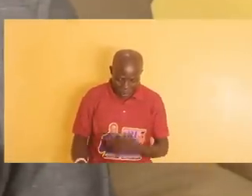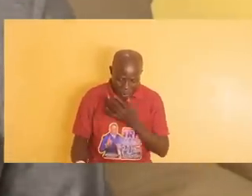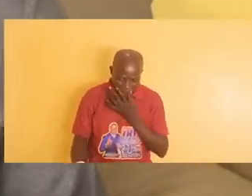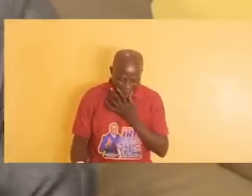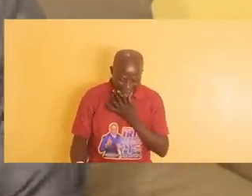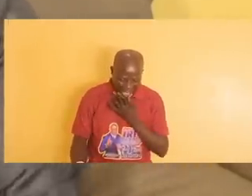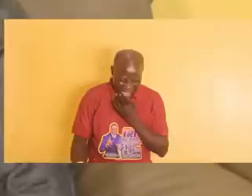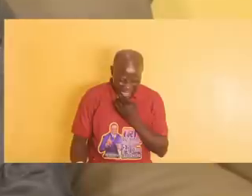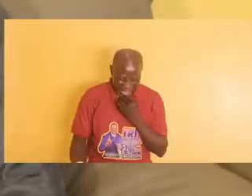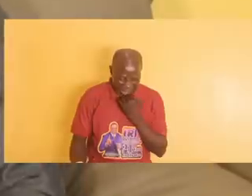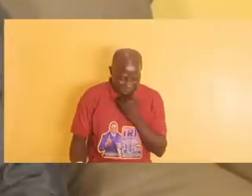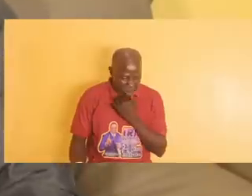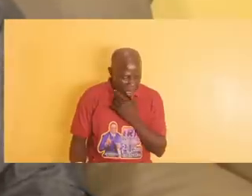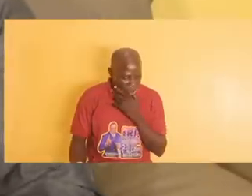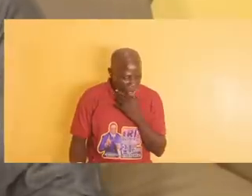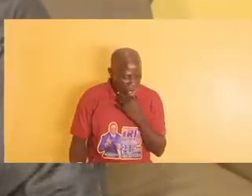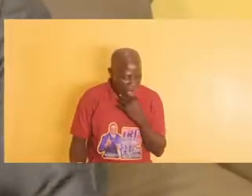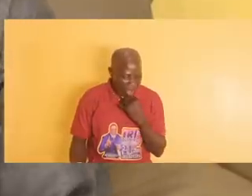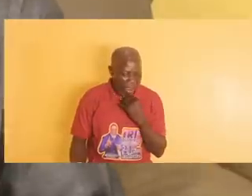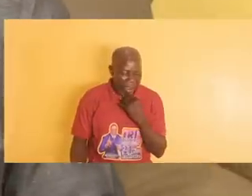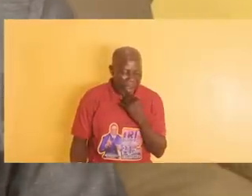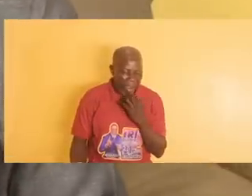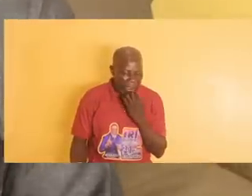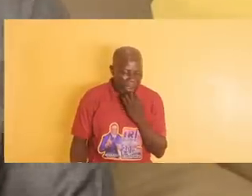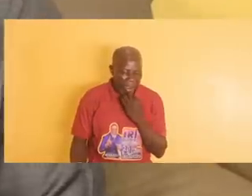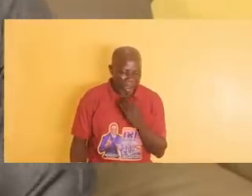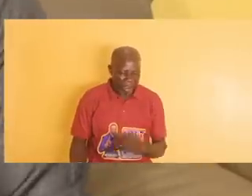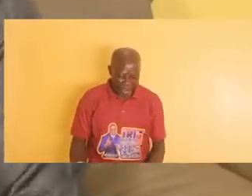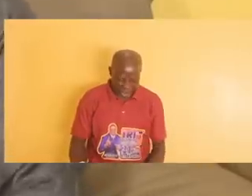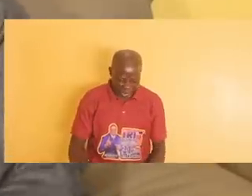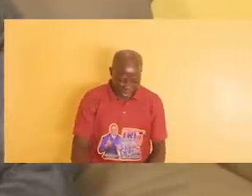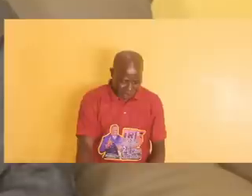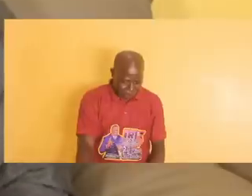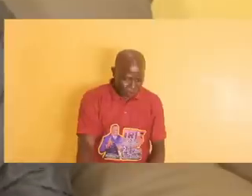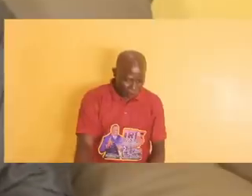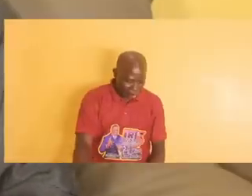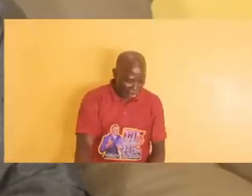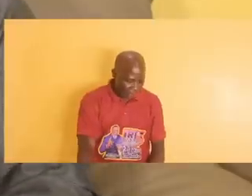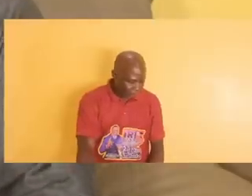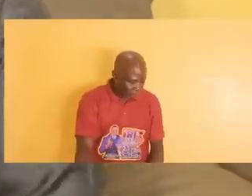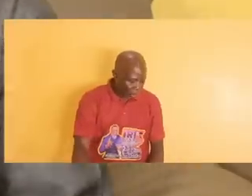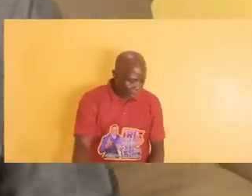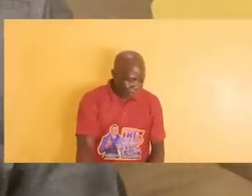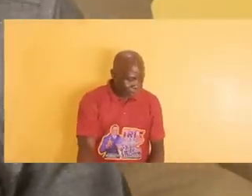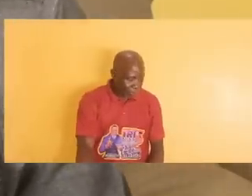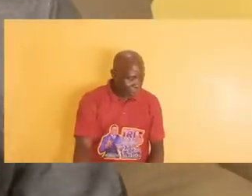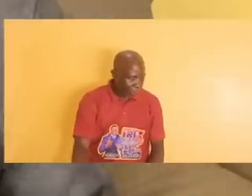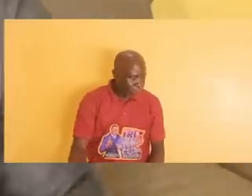man by your aha. You want to see the graph. Oh, yes, you want your rope and your polo. Aha, a drive by.